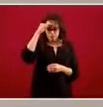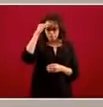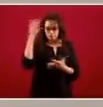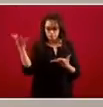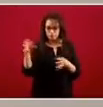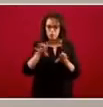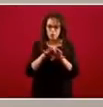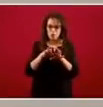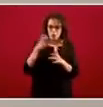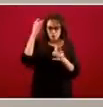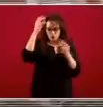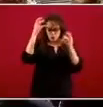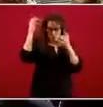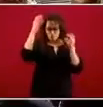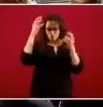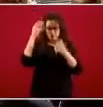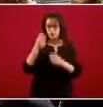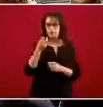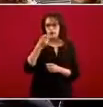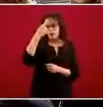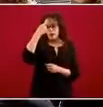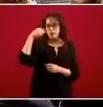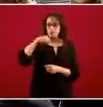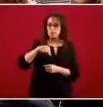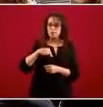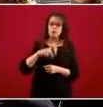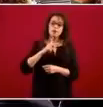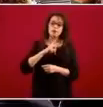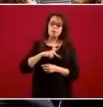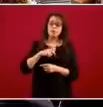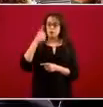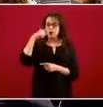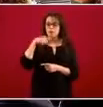and also to a biosecurity